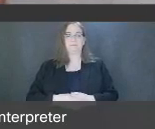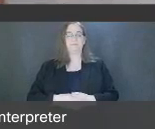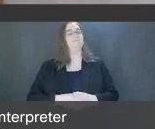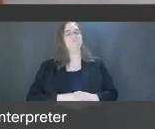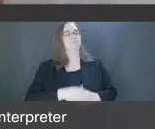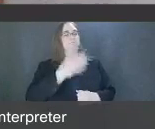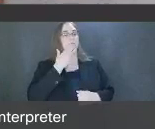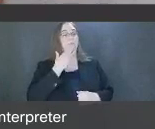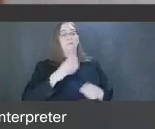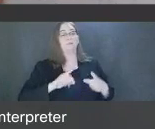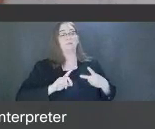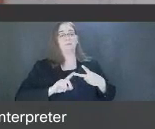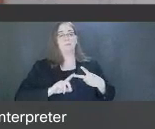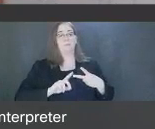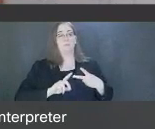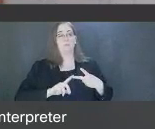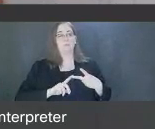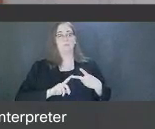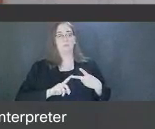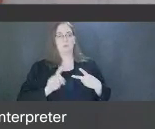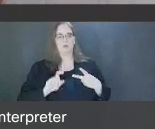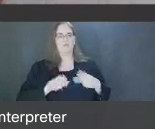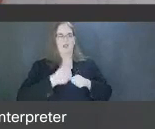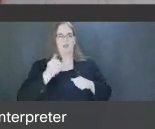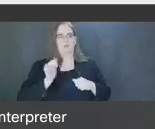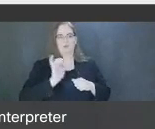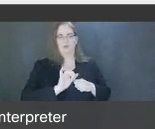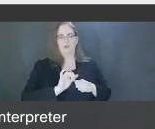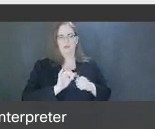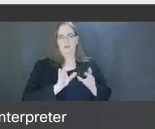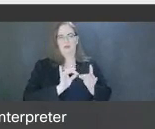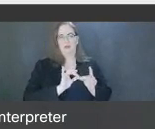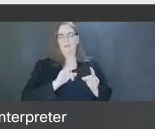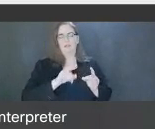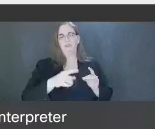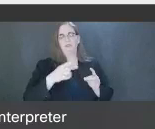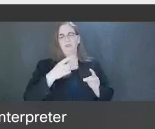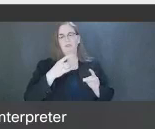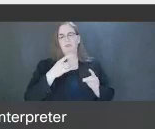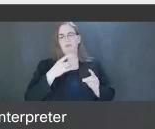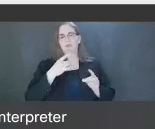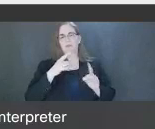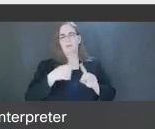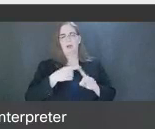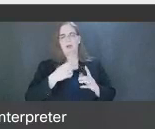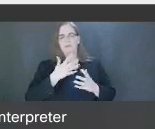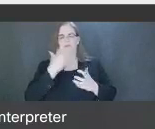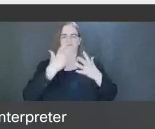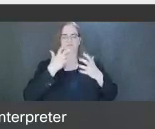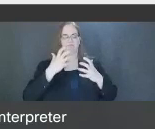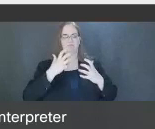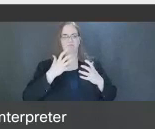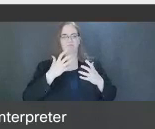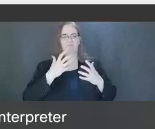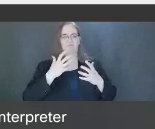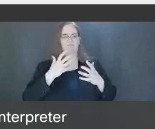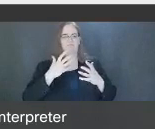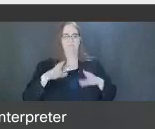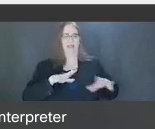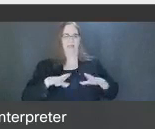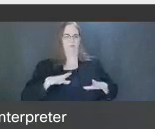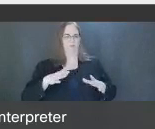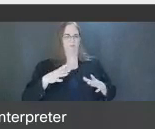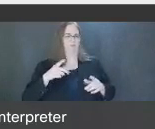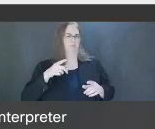Okay, thank you. And my second question is a follow-up to the comments you made about the hostility at some of the vaccine sites. Can you talk at all